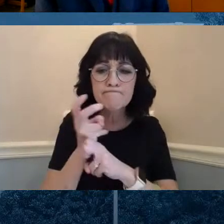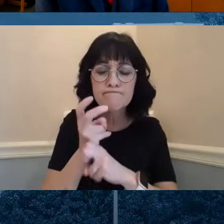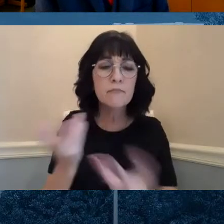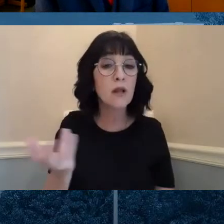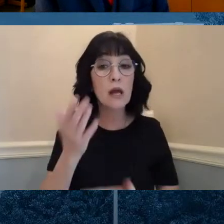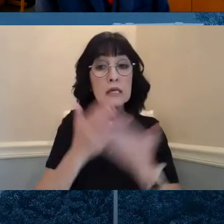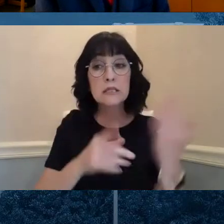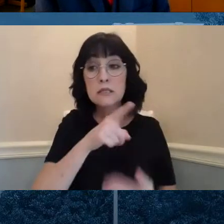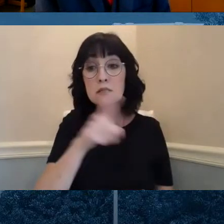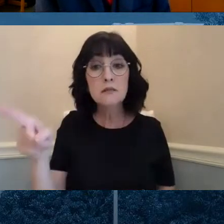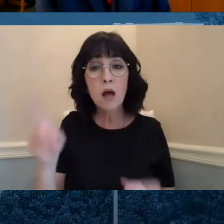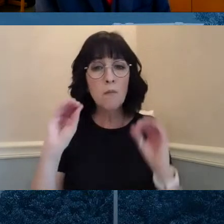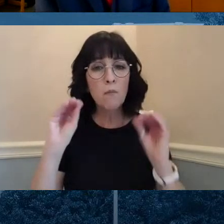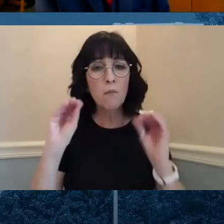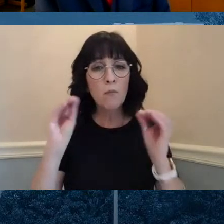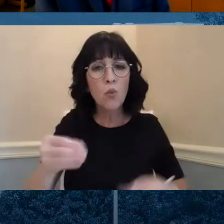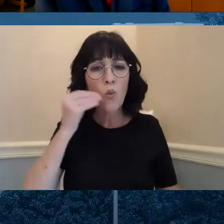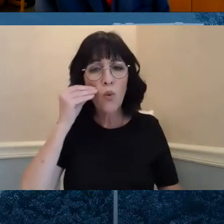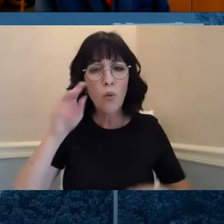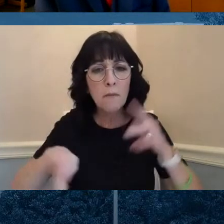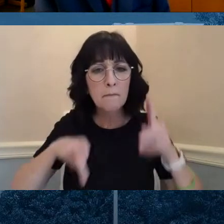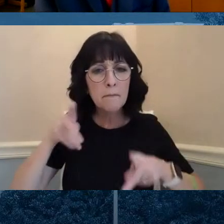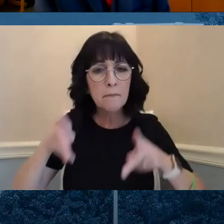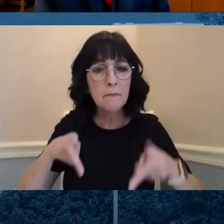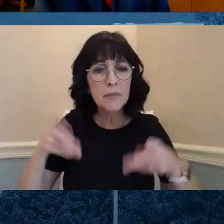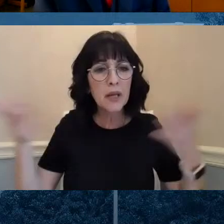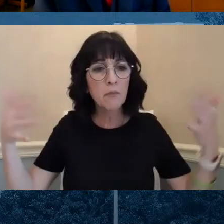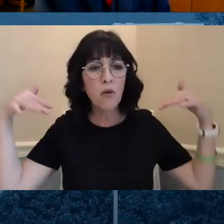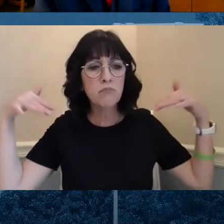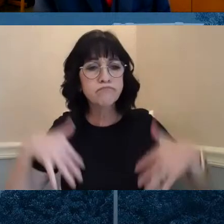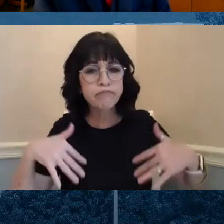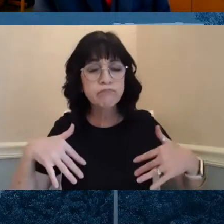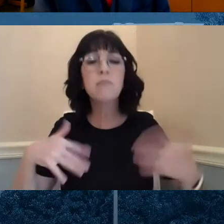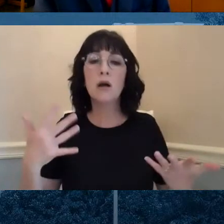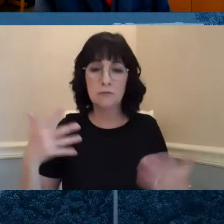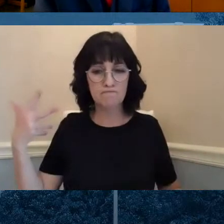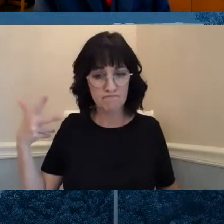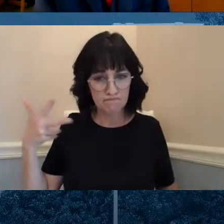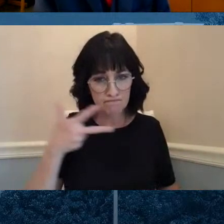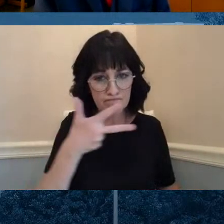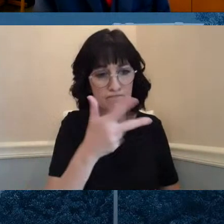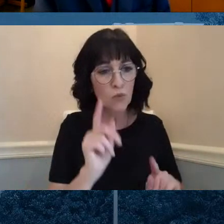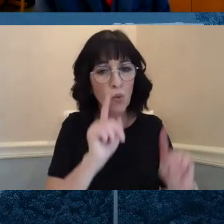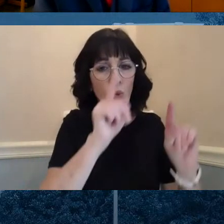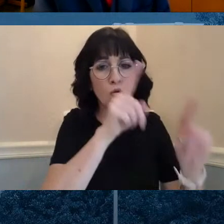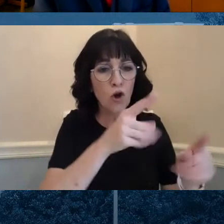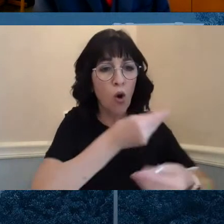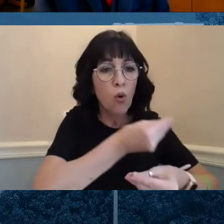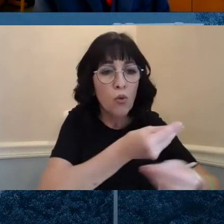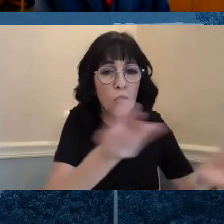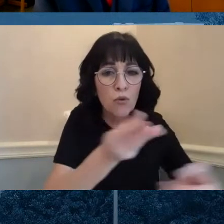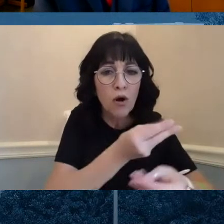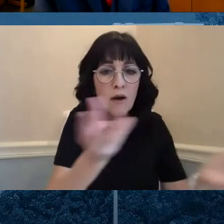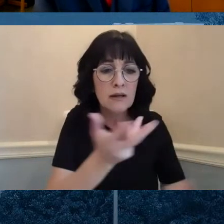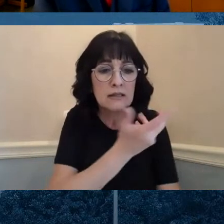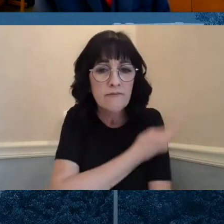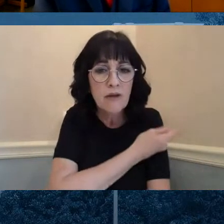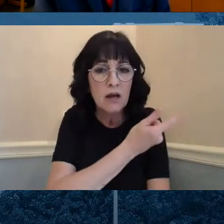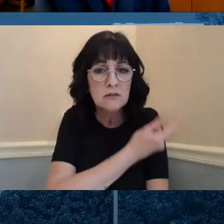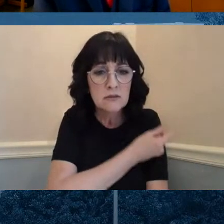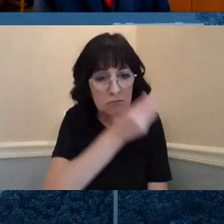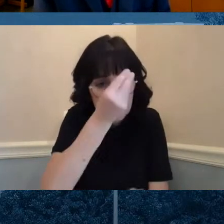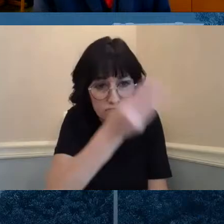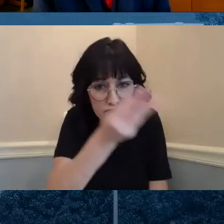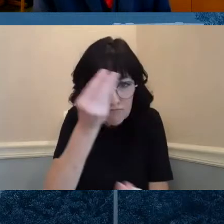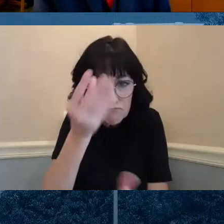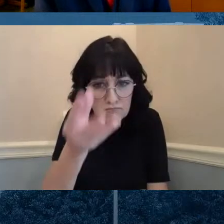where people go to get services and they trust those places. And that's an opportunity for us to vaccinate people who otherwise might